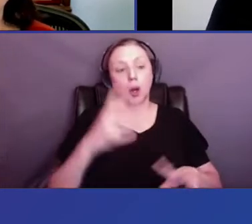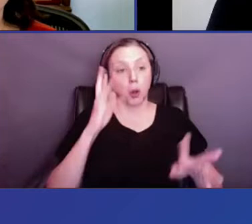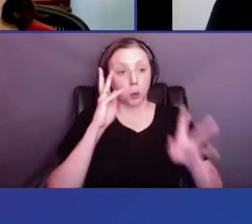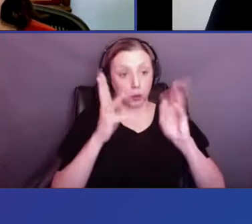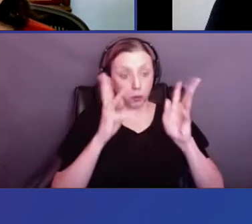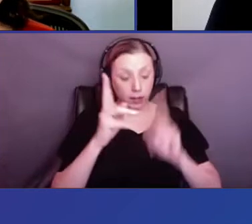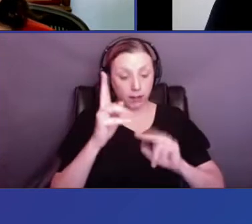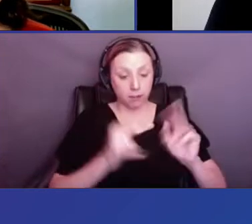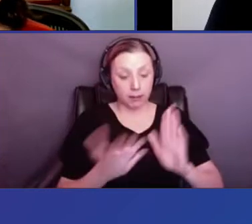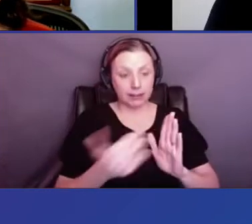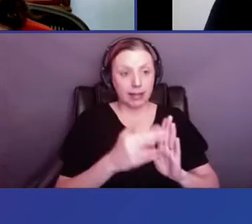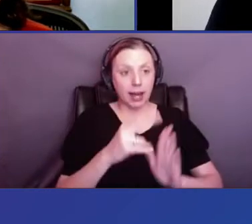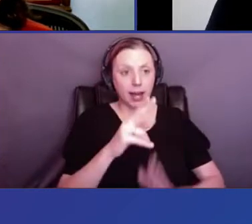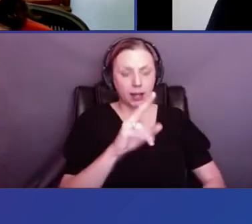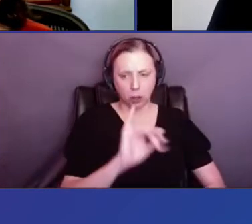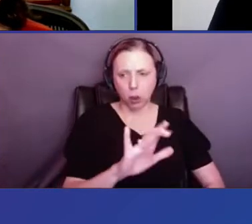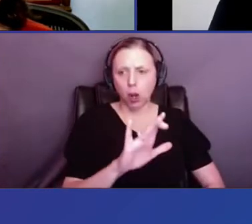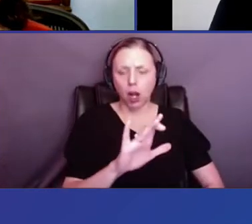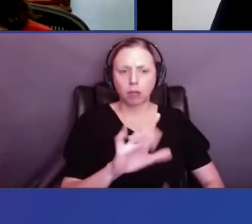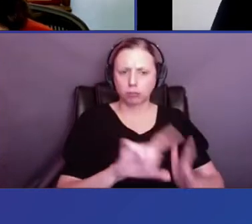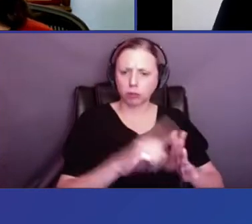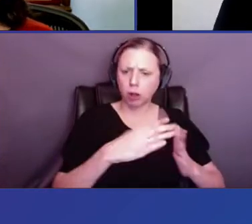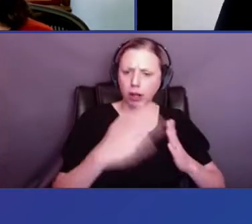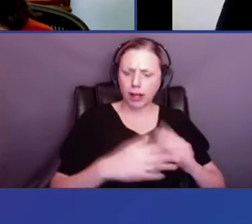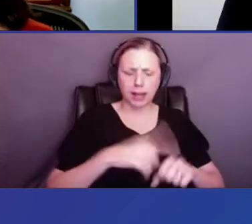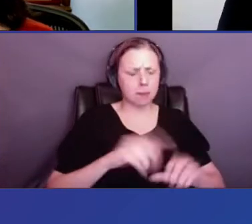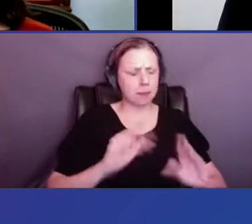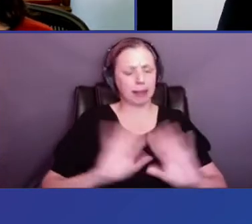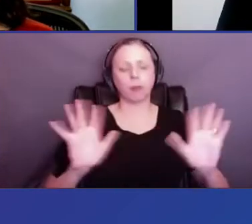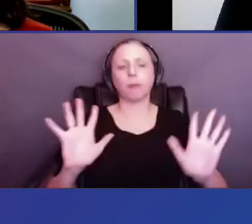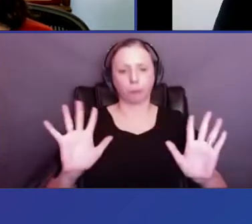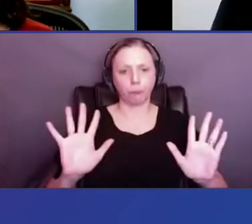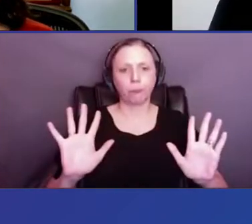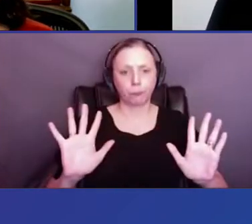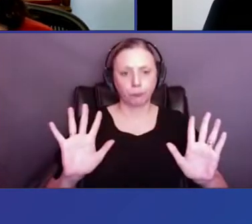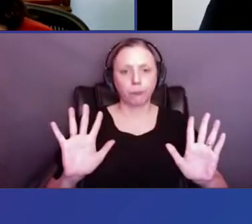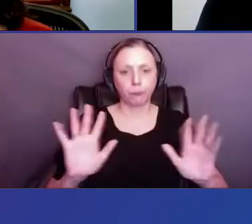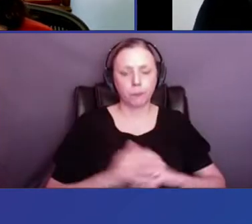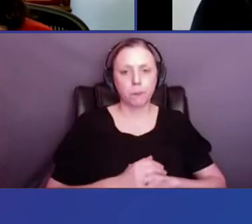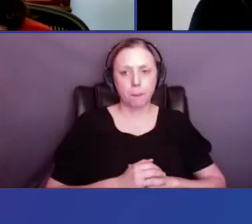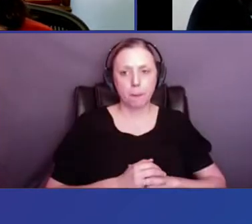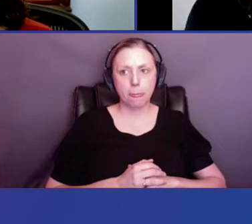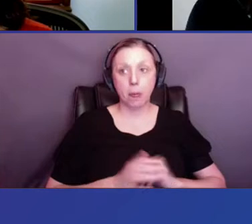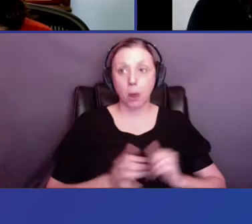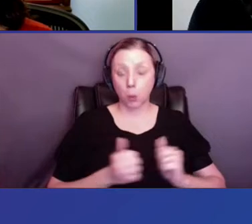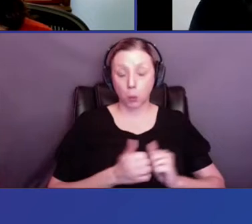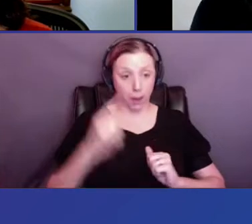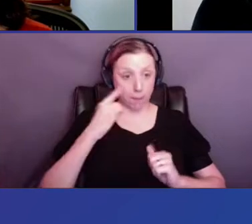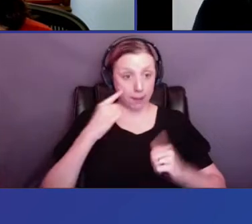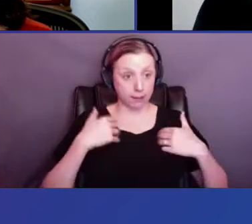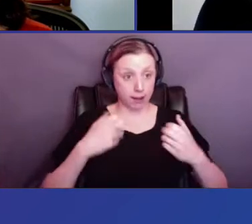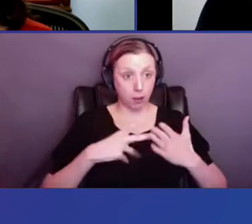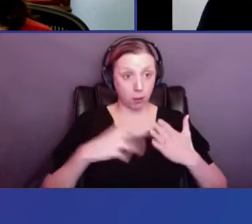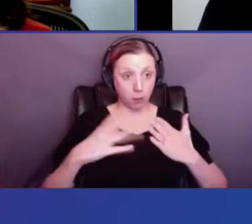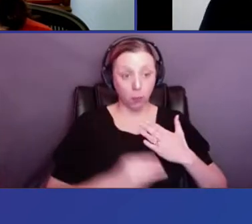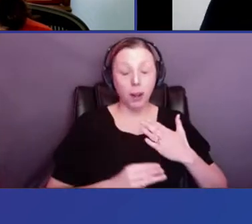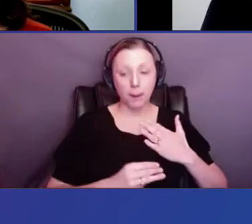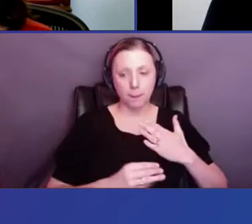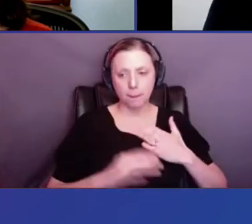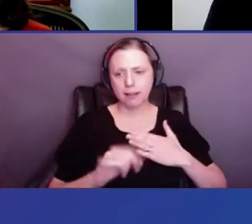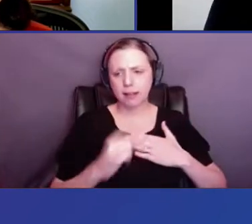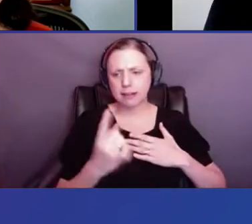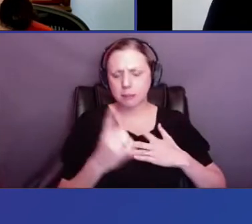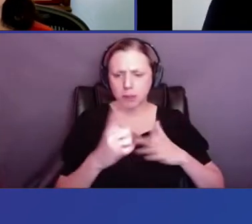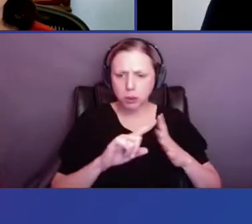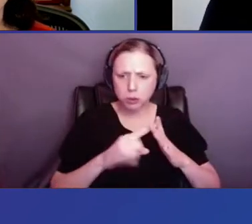Rebuild New York, it's very clear the start and end time. With the mental health program, it's something that you're piloting,